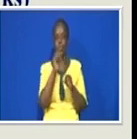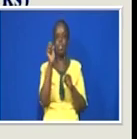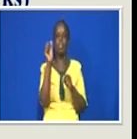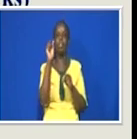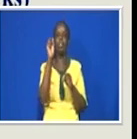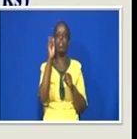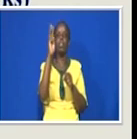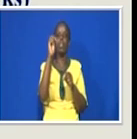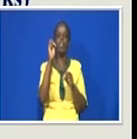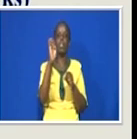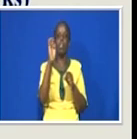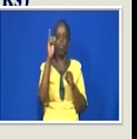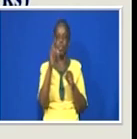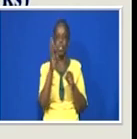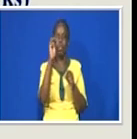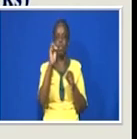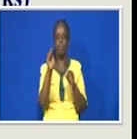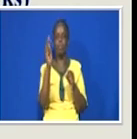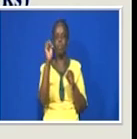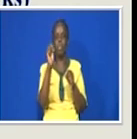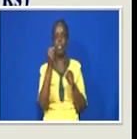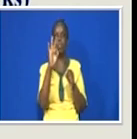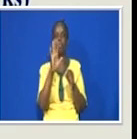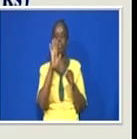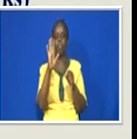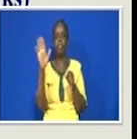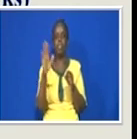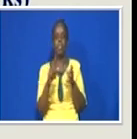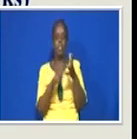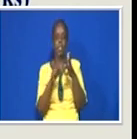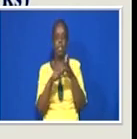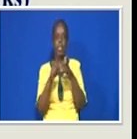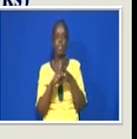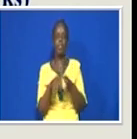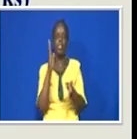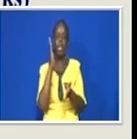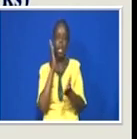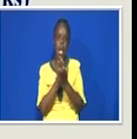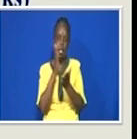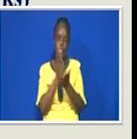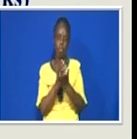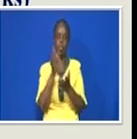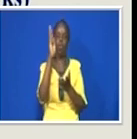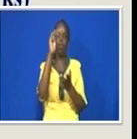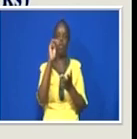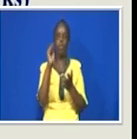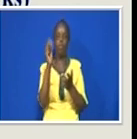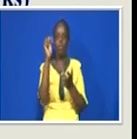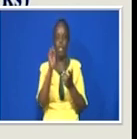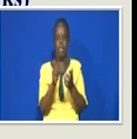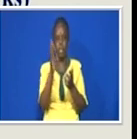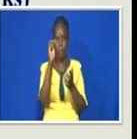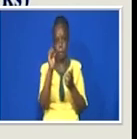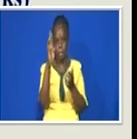55, calculate the actual mean mark. Secondly, calculate